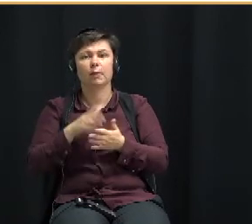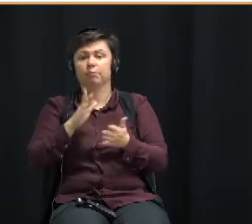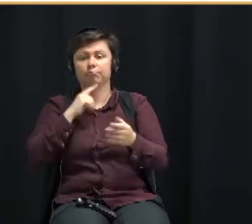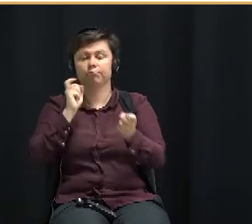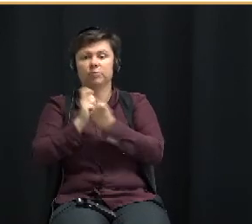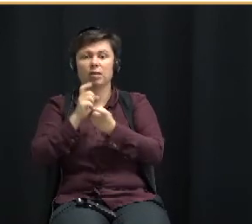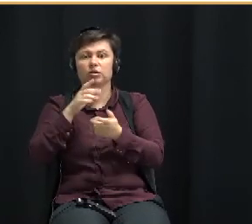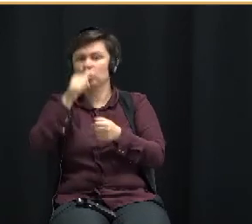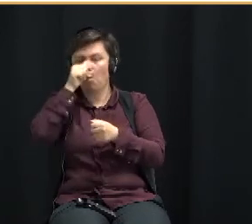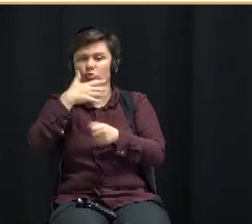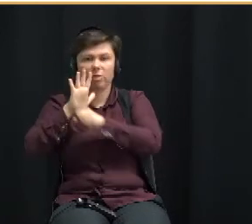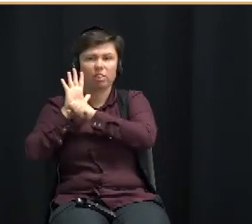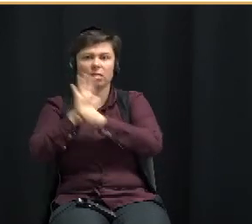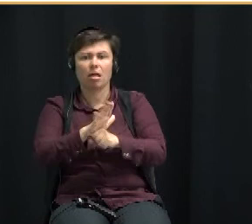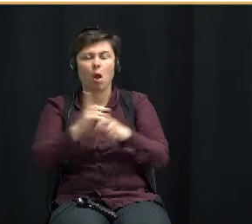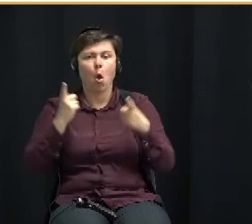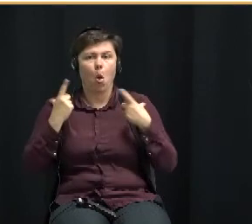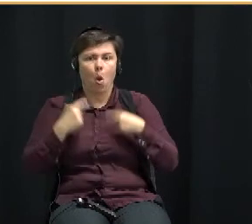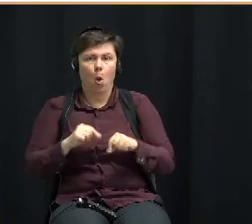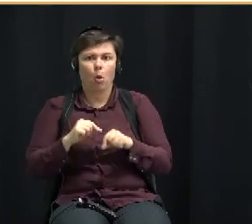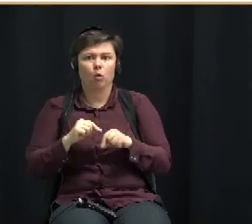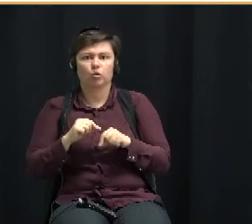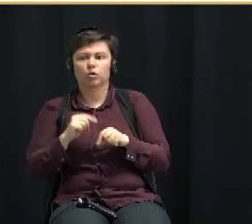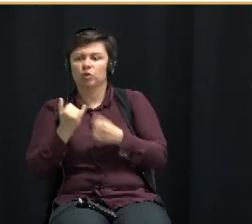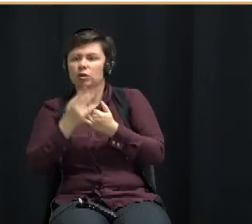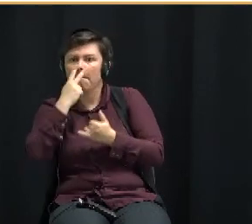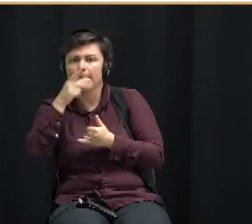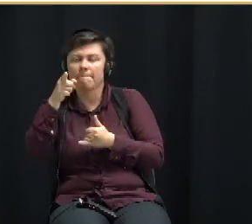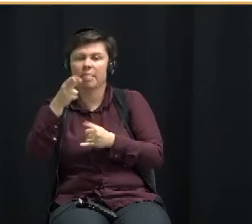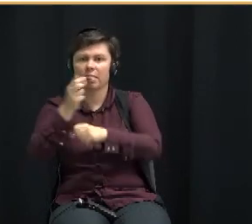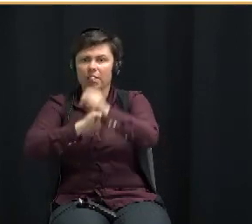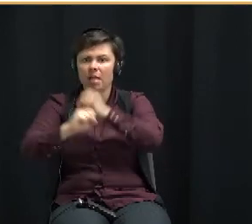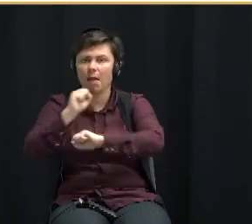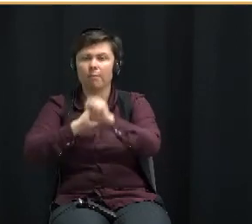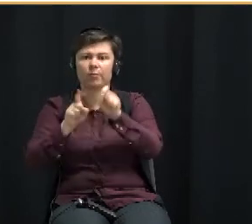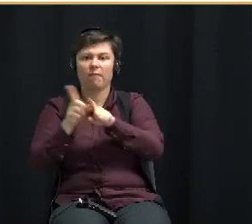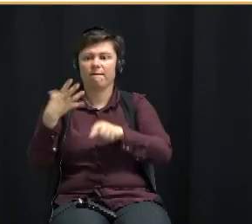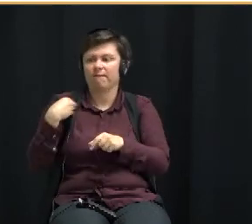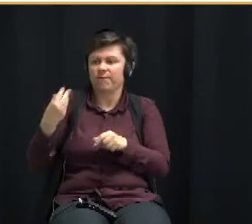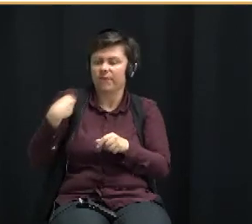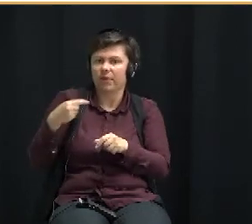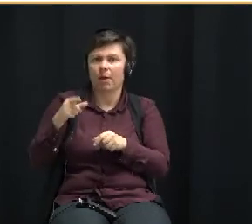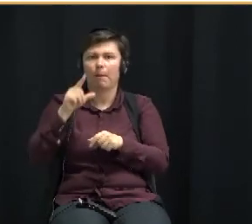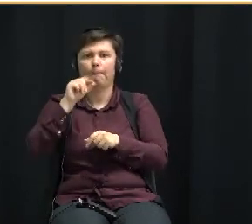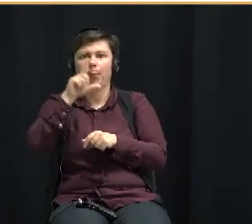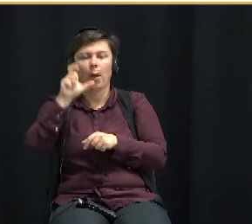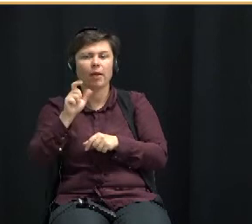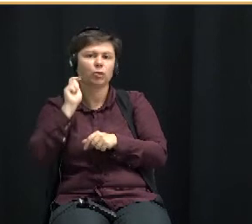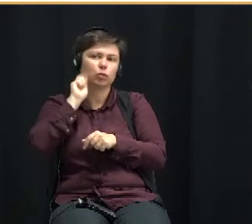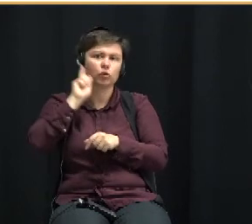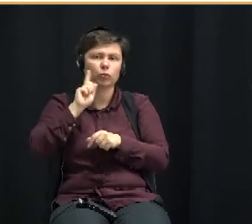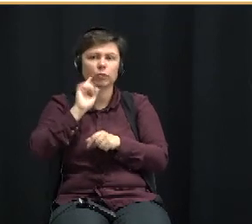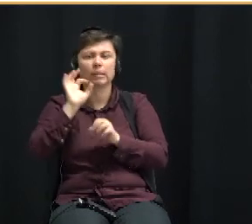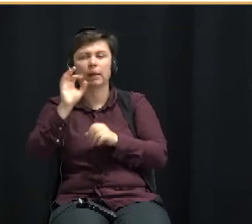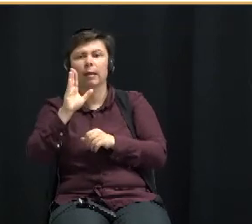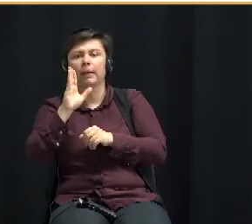disability, on gender, on age, sexual orientation, and so on. But the enforcement is